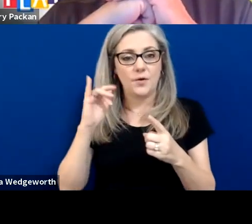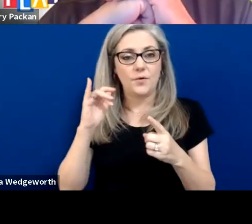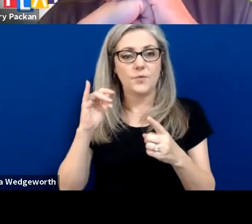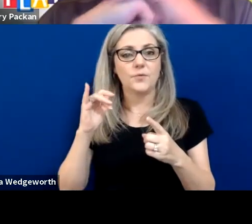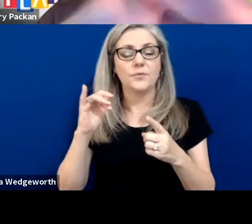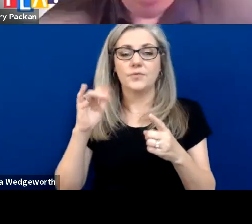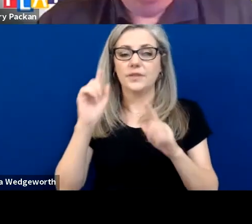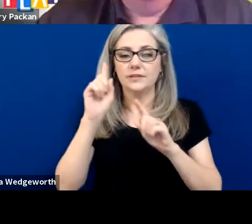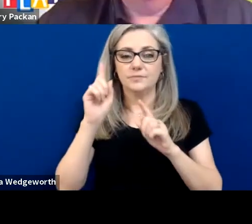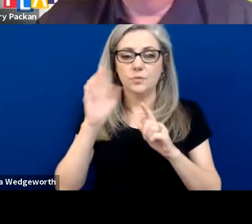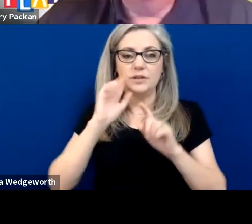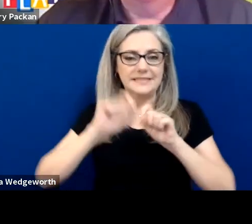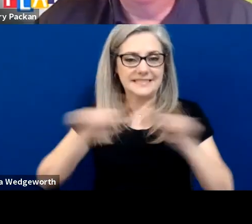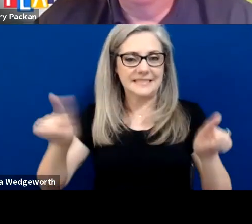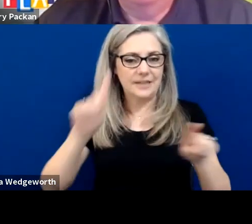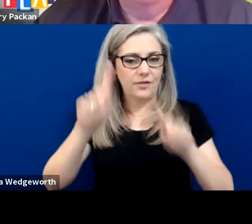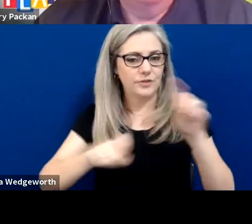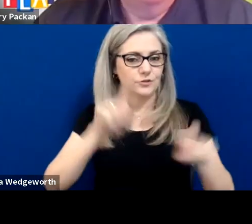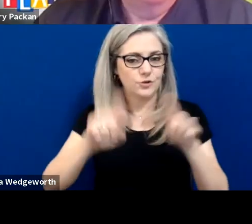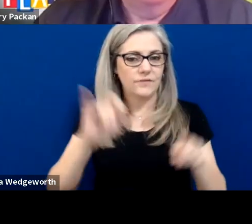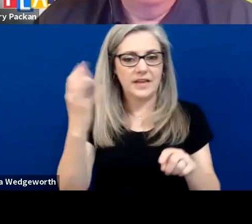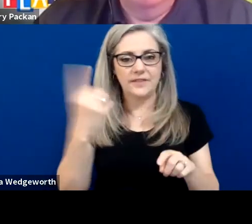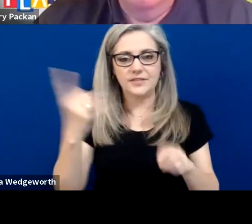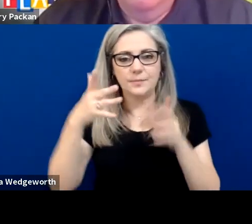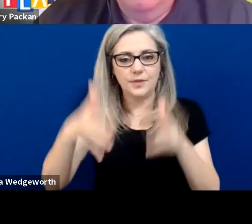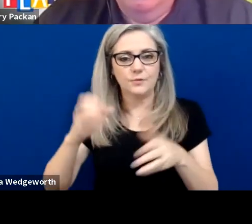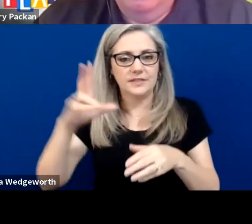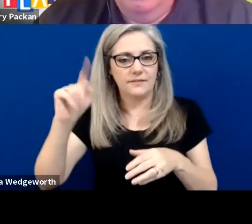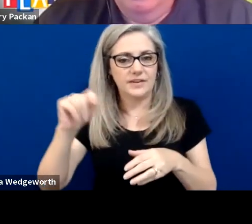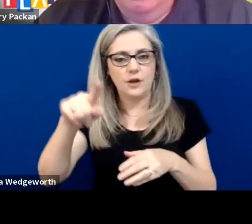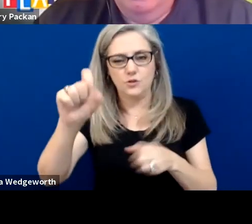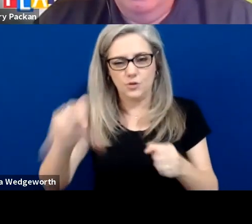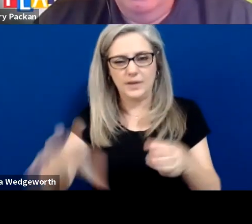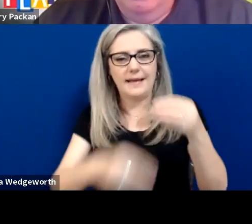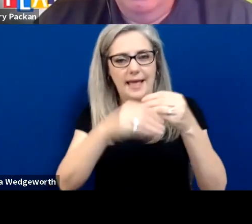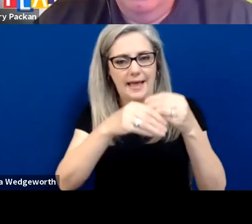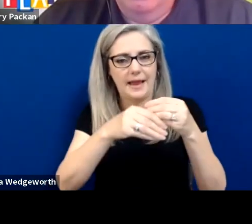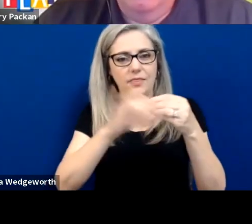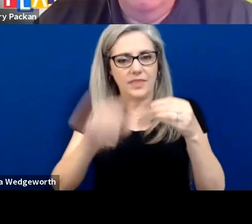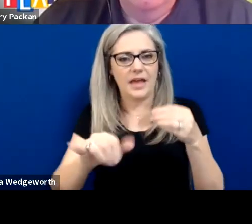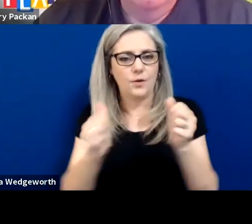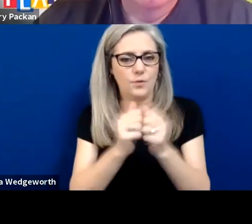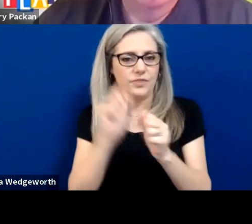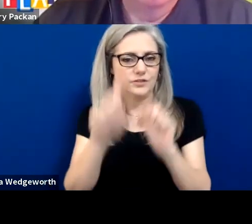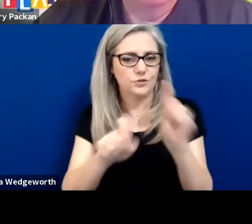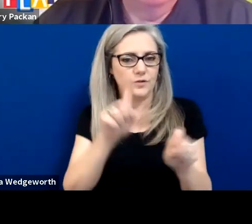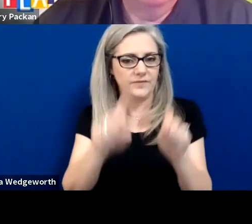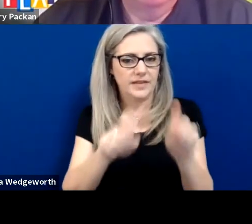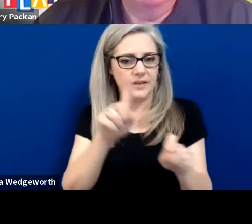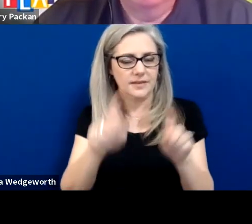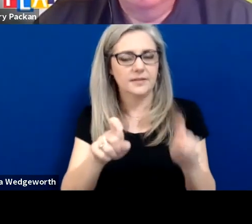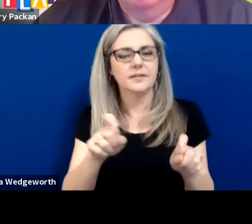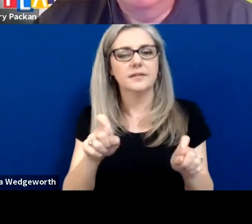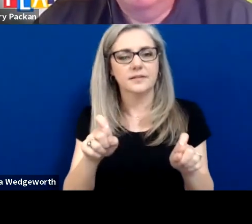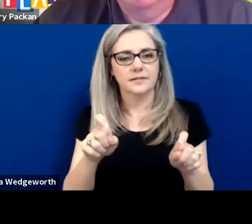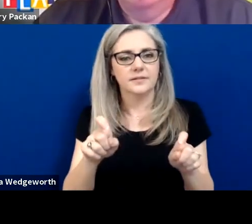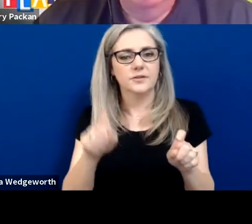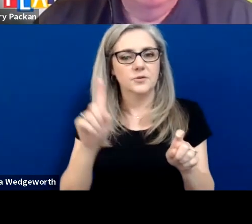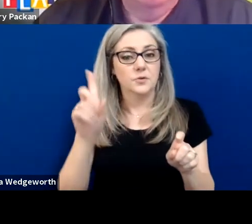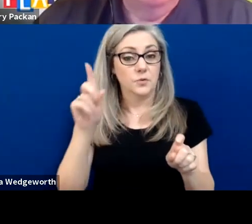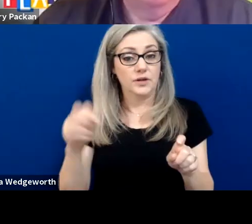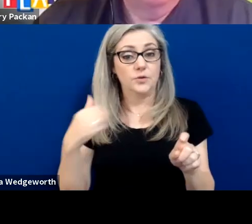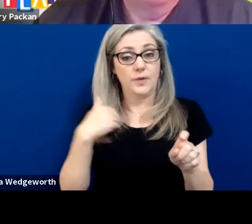out. You can more than glad add that option to the survey that will be getting sent out. We do